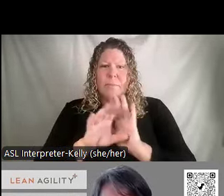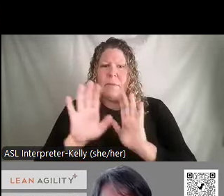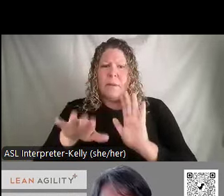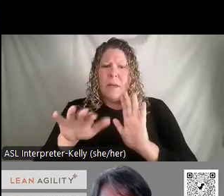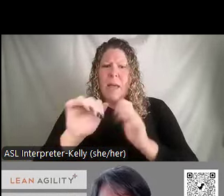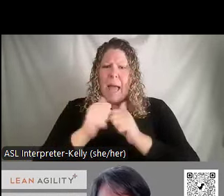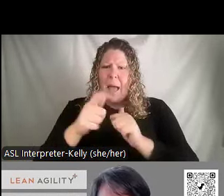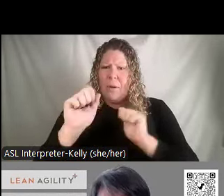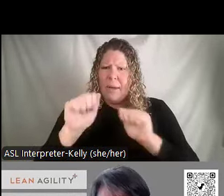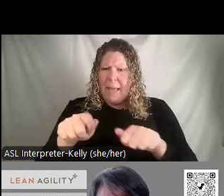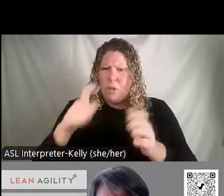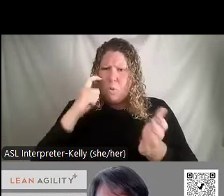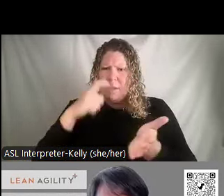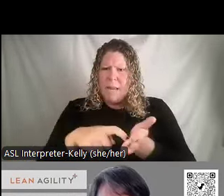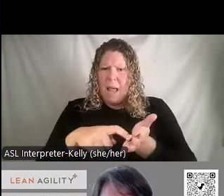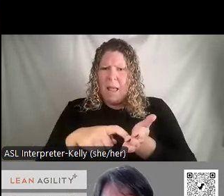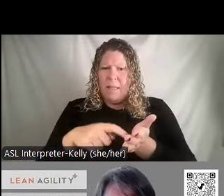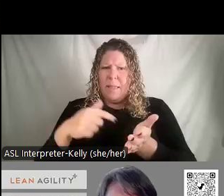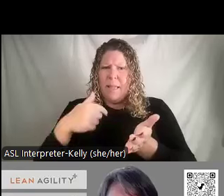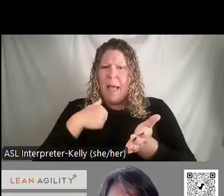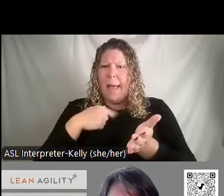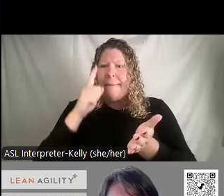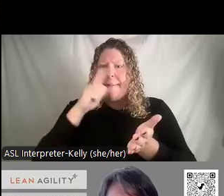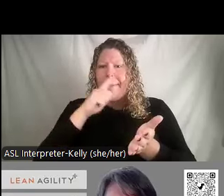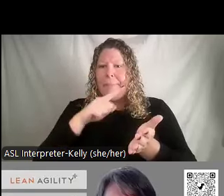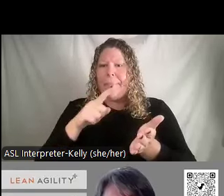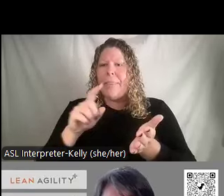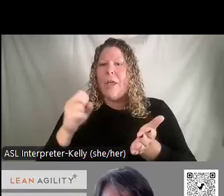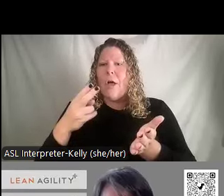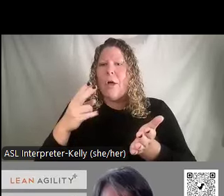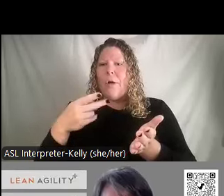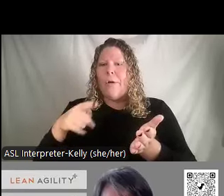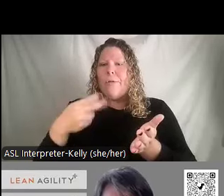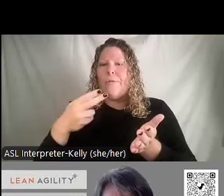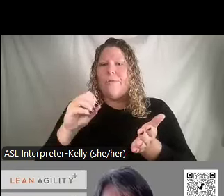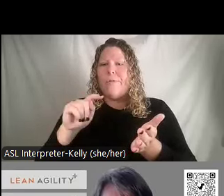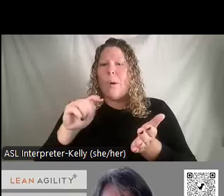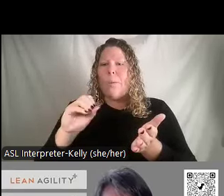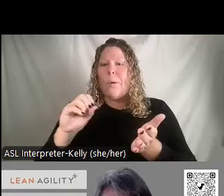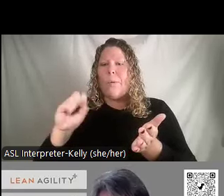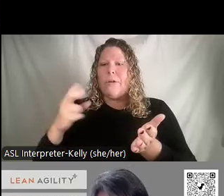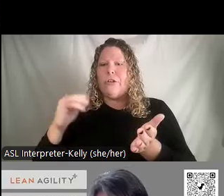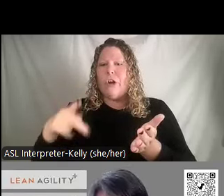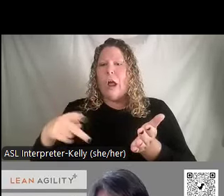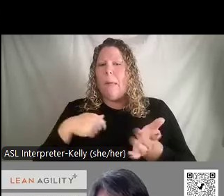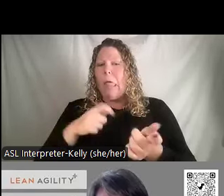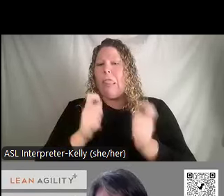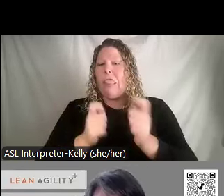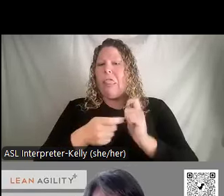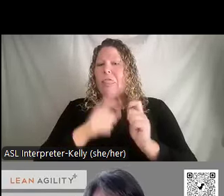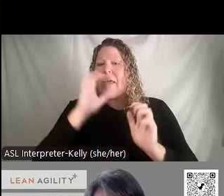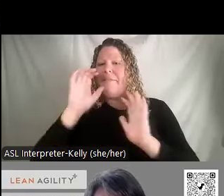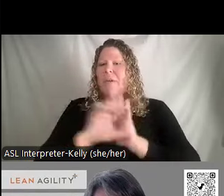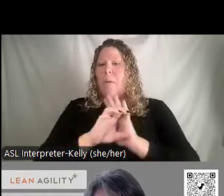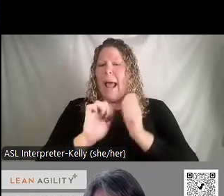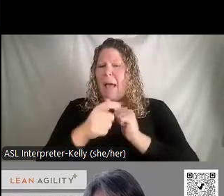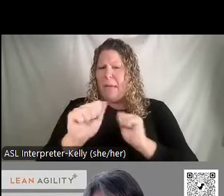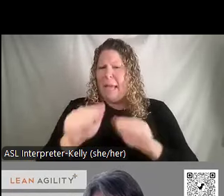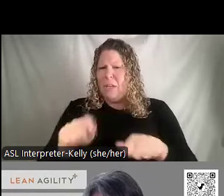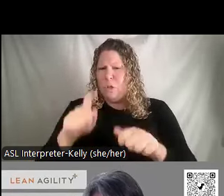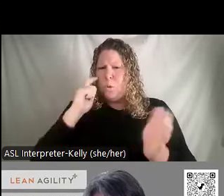tell that I photoshopped this picture? How can you tell that this is a fake picture? Type in the chat. How can you tell this is a